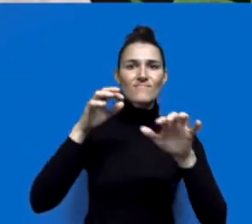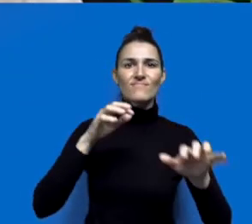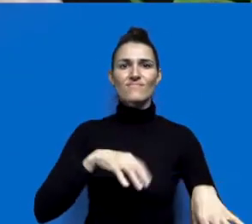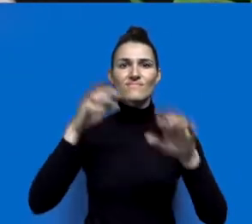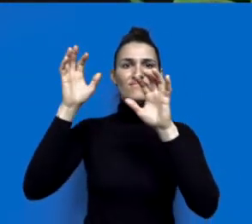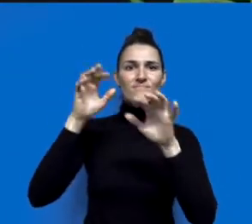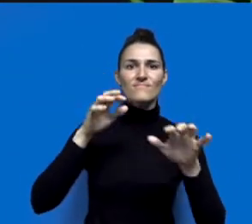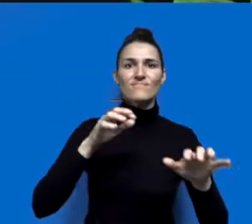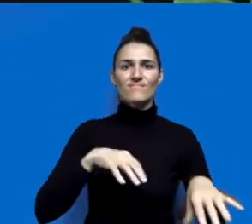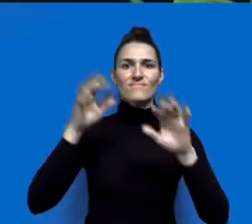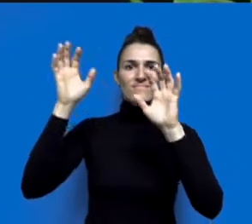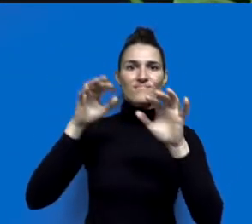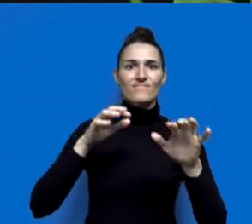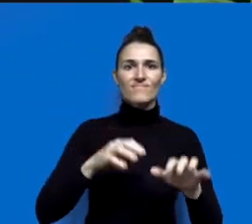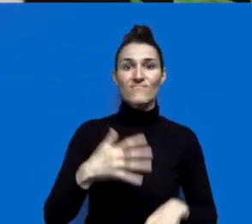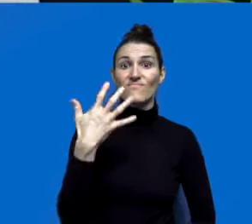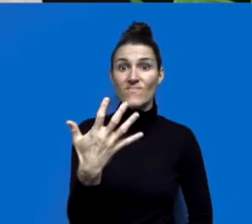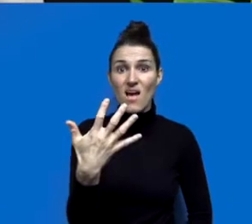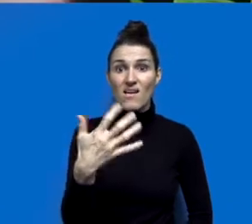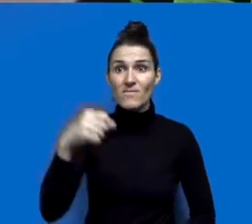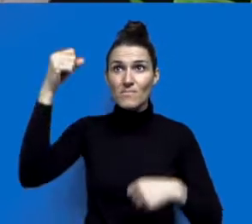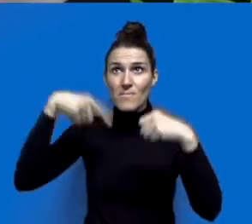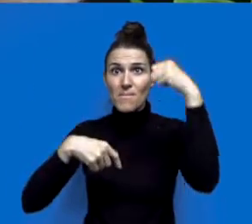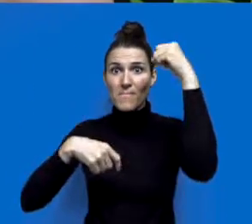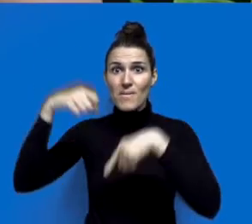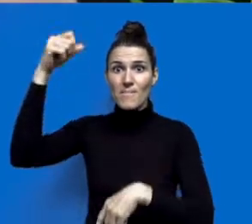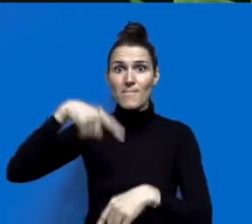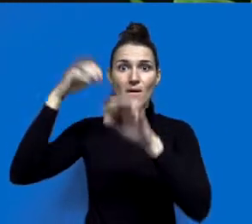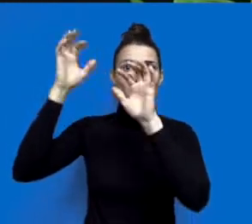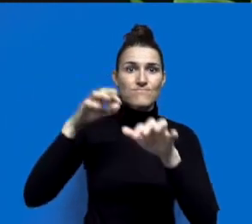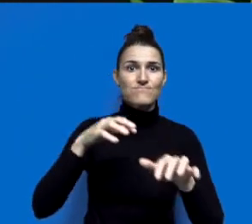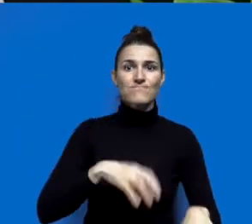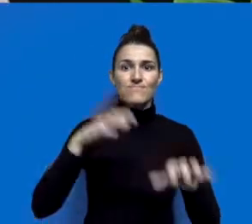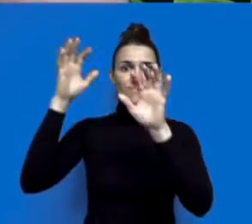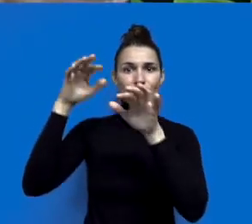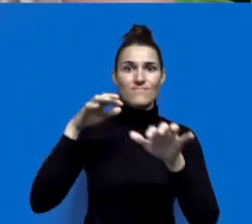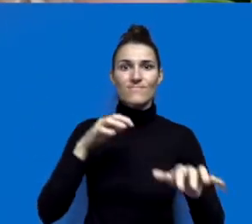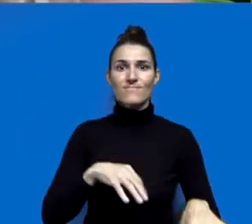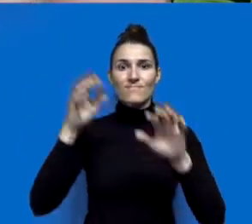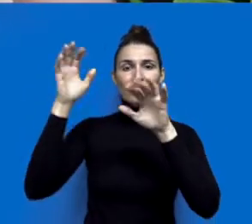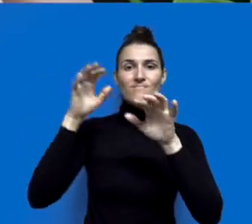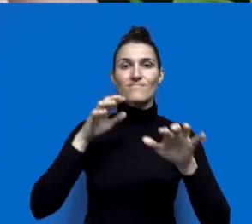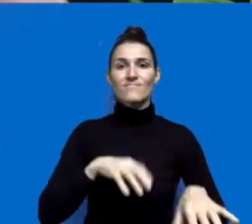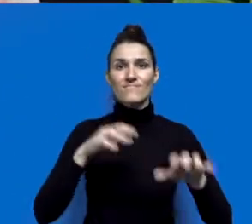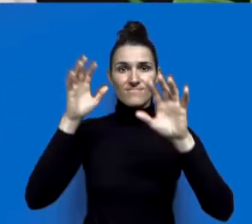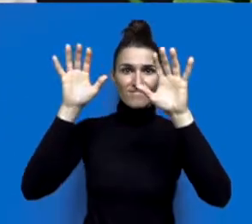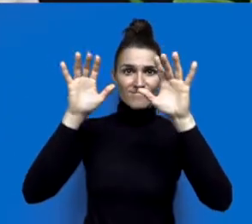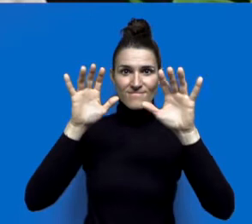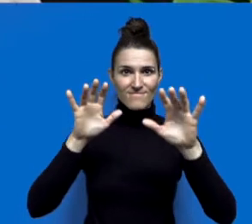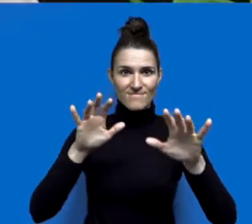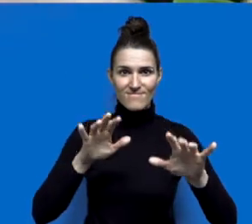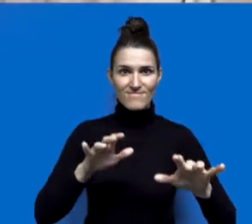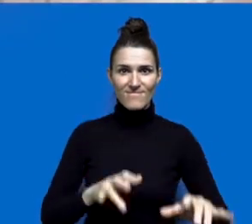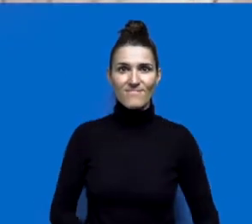the sky. 5 little raindrops falling from the sky. Drizzle, drizzle,